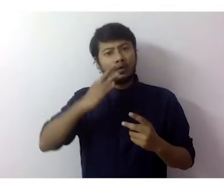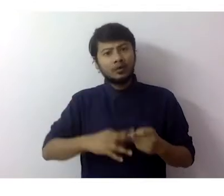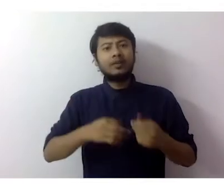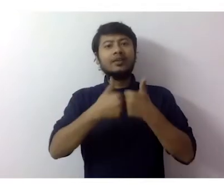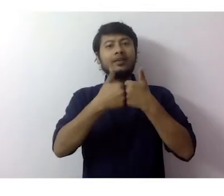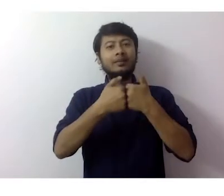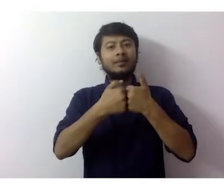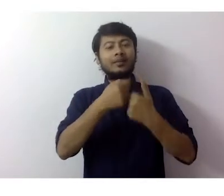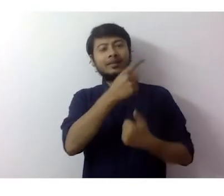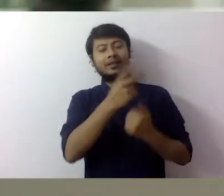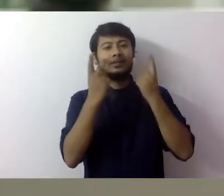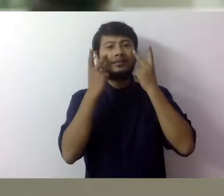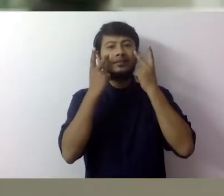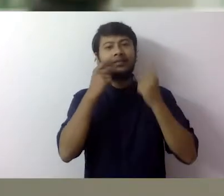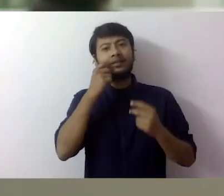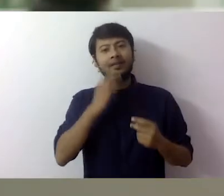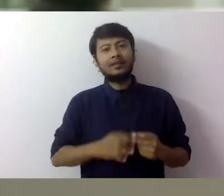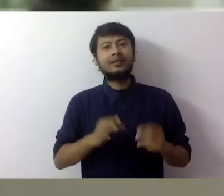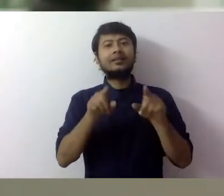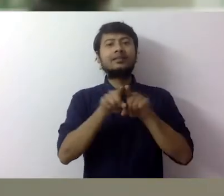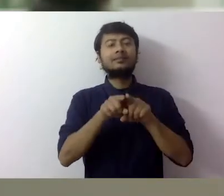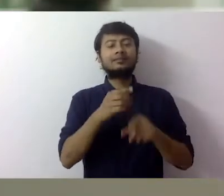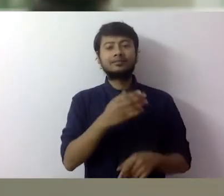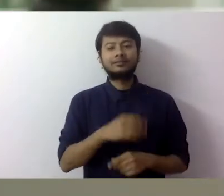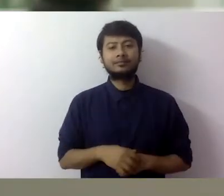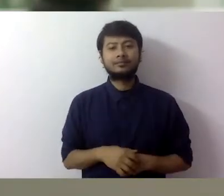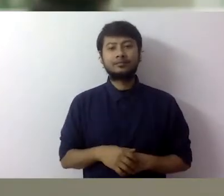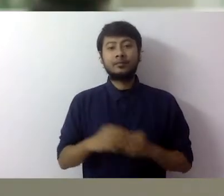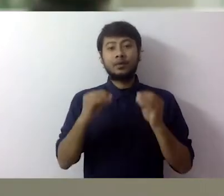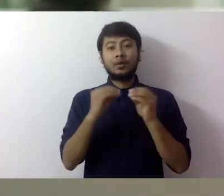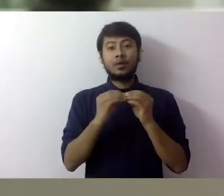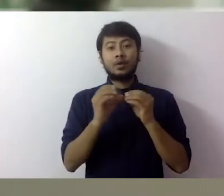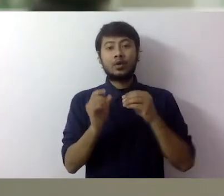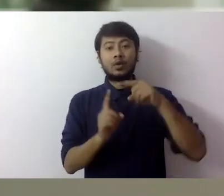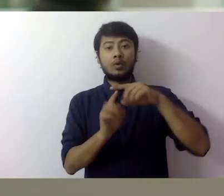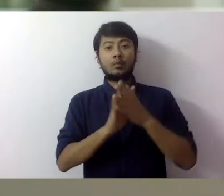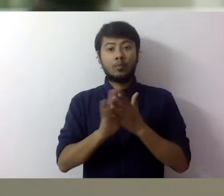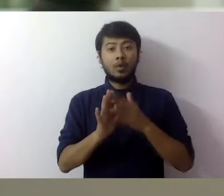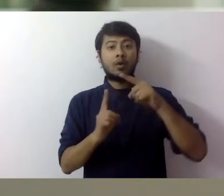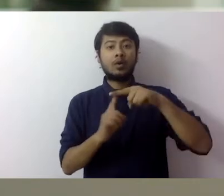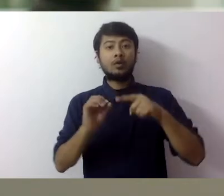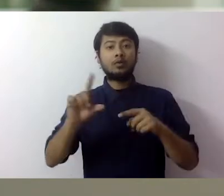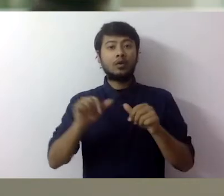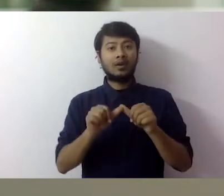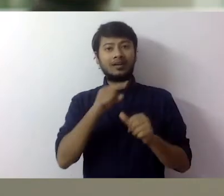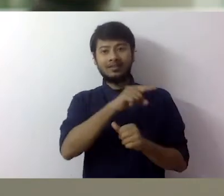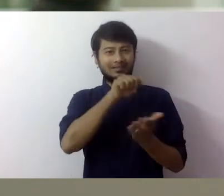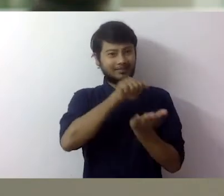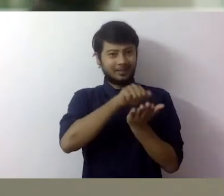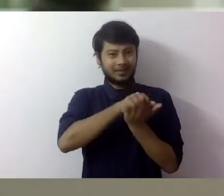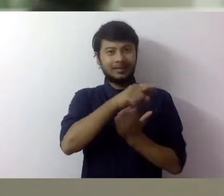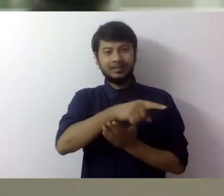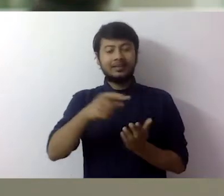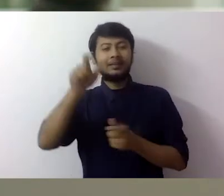a real loving couple. The Bottola material was extremely popular among the lower middle class and semi-educated population of